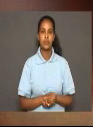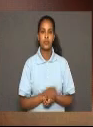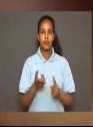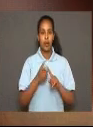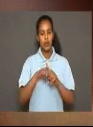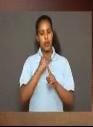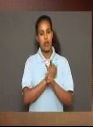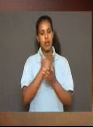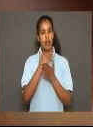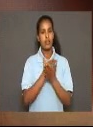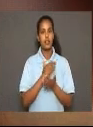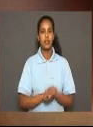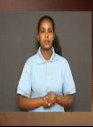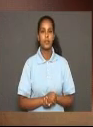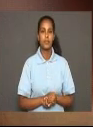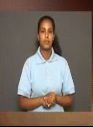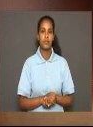Let's get back to our lesson.